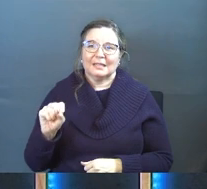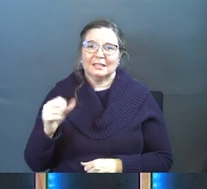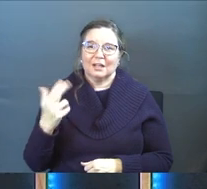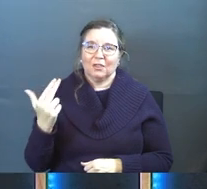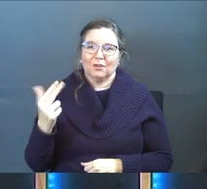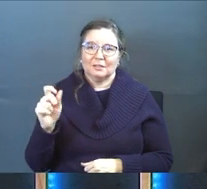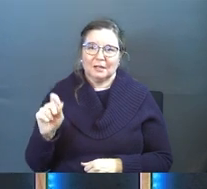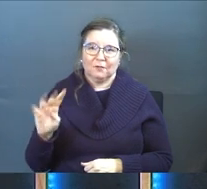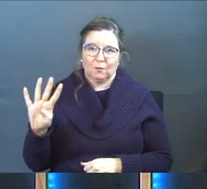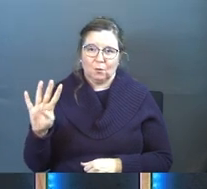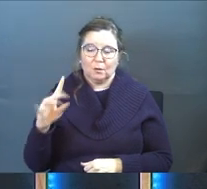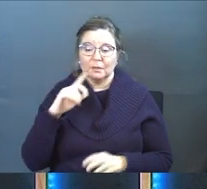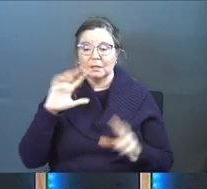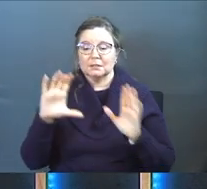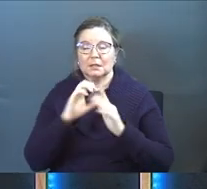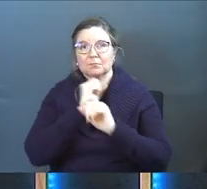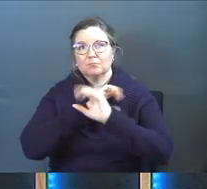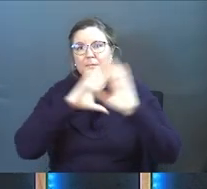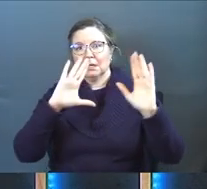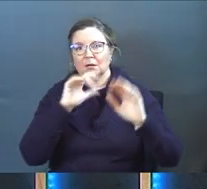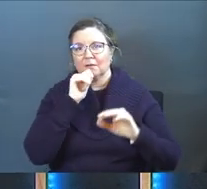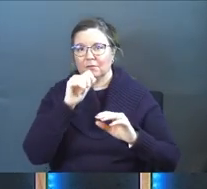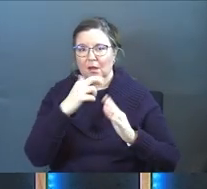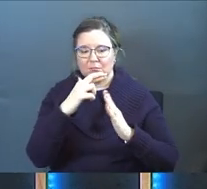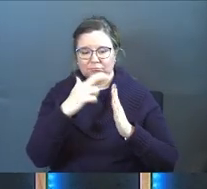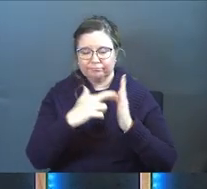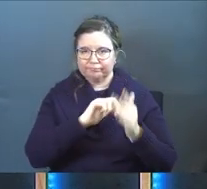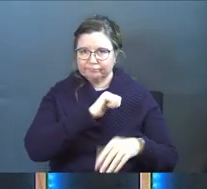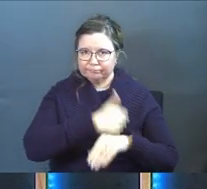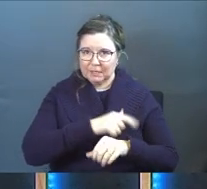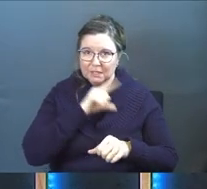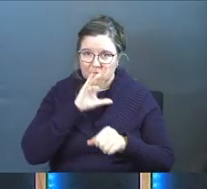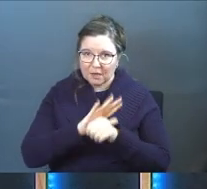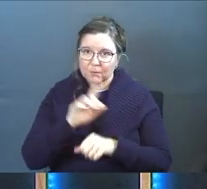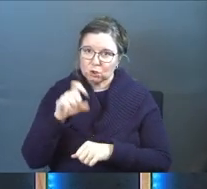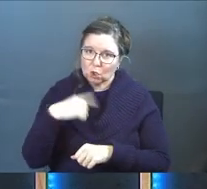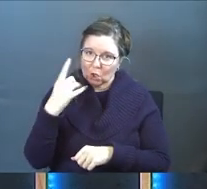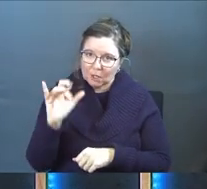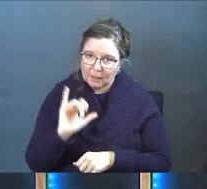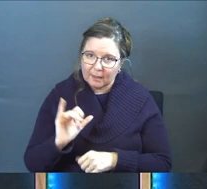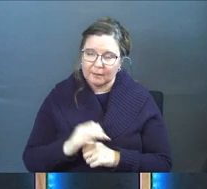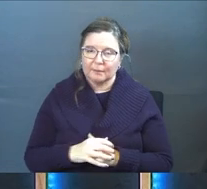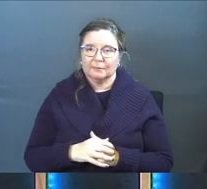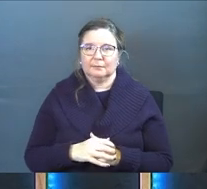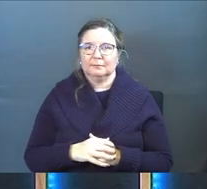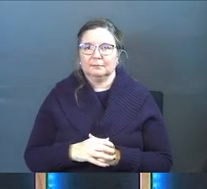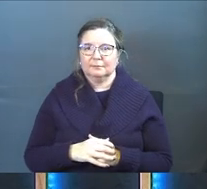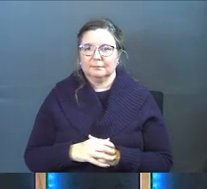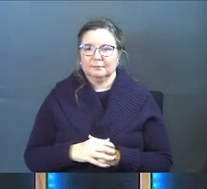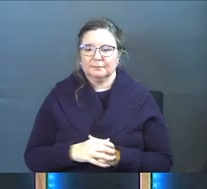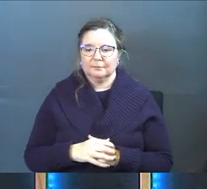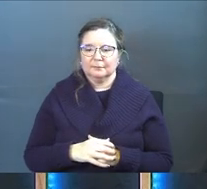1 Corinthians 13:4. This is a picture of what unconditional covenant is supposed to look like.